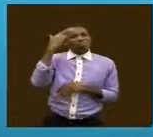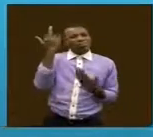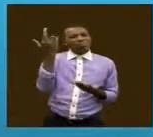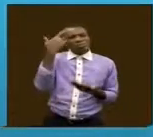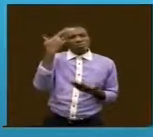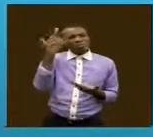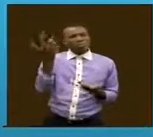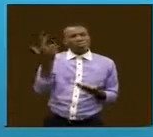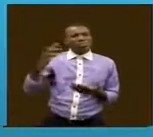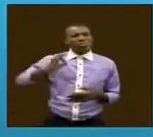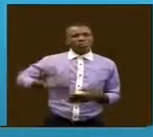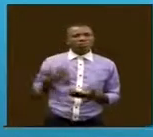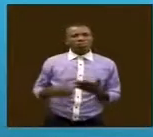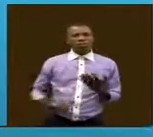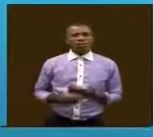are the benefits?